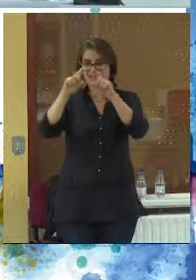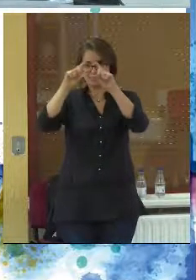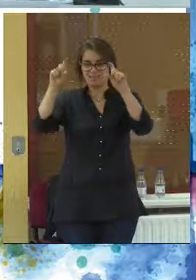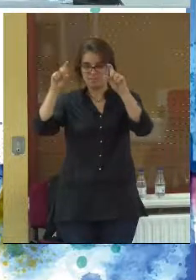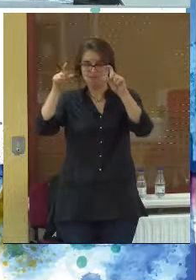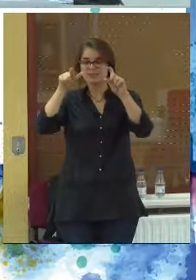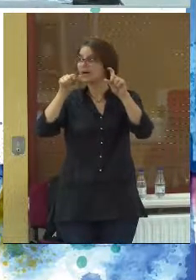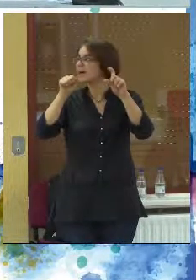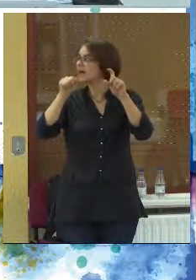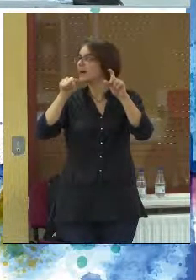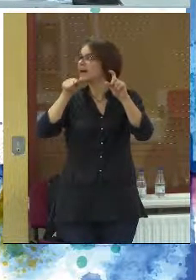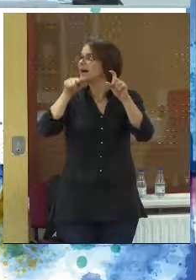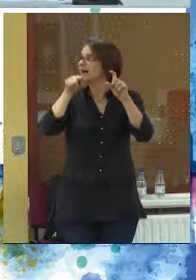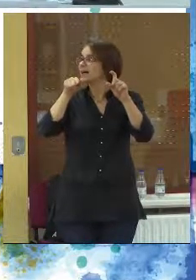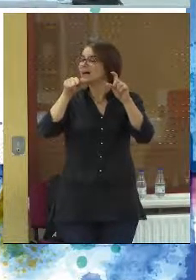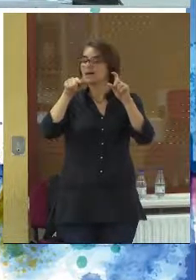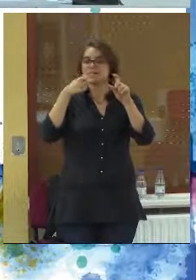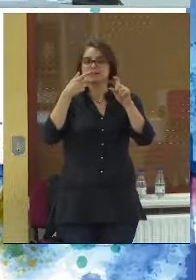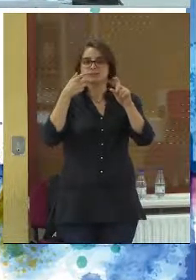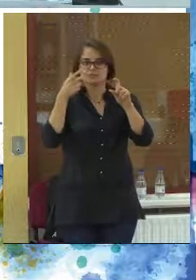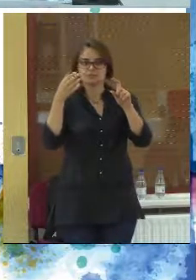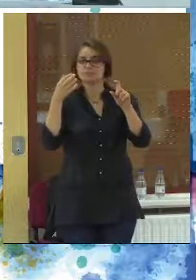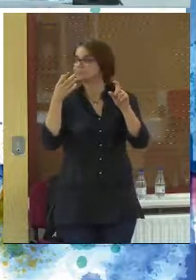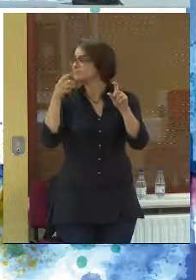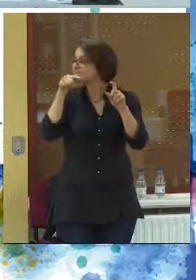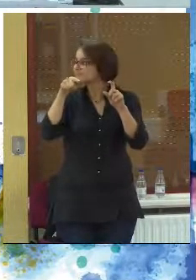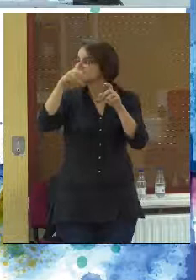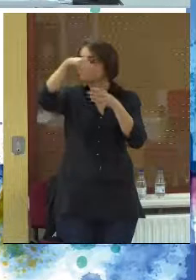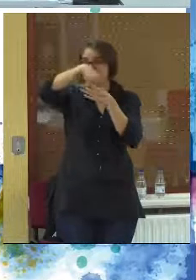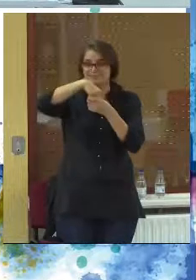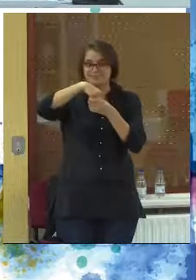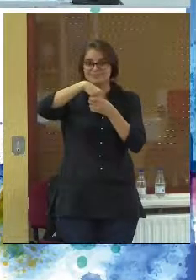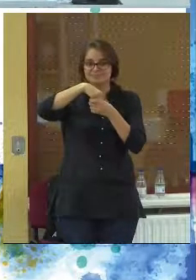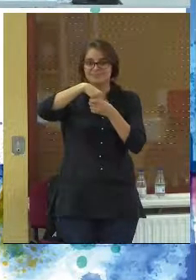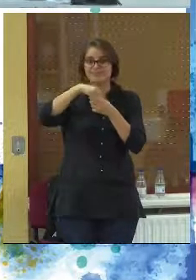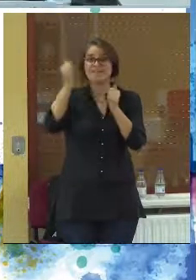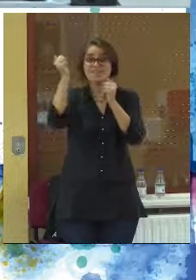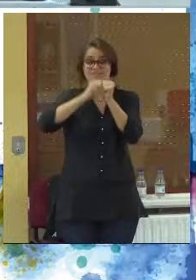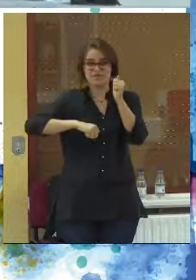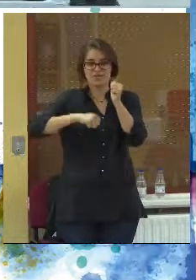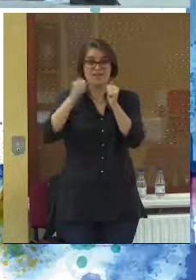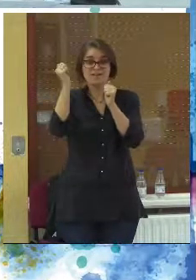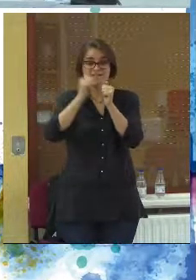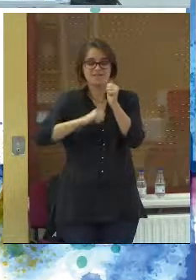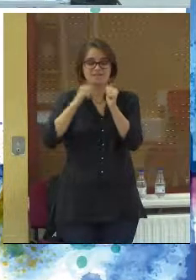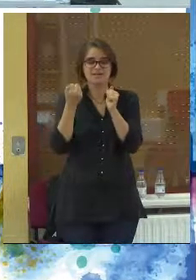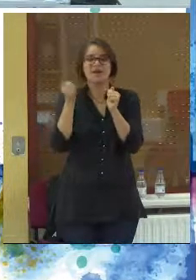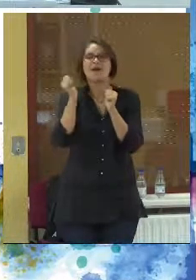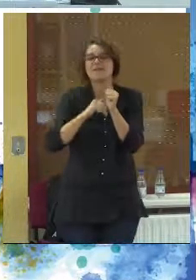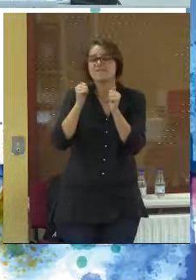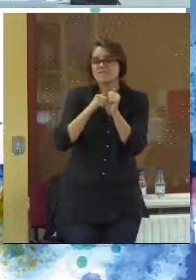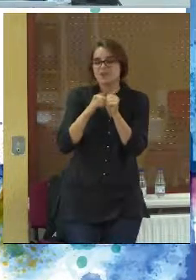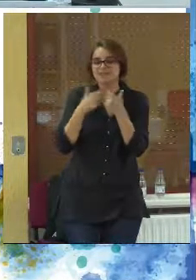Group. Alcorta Forging Group is a forgery